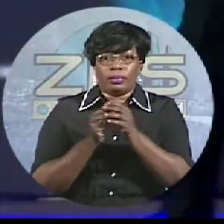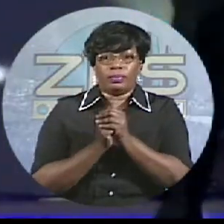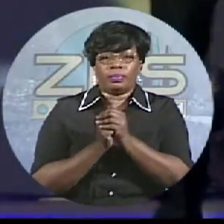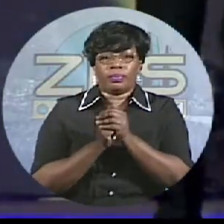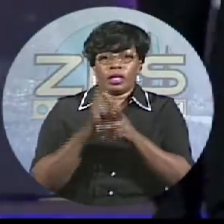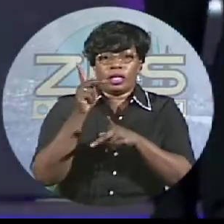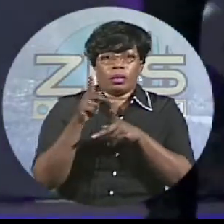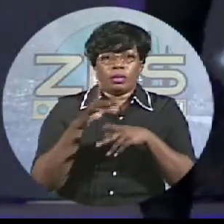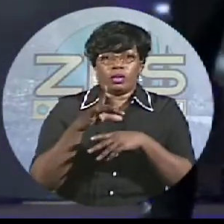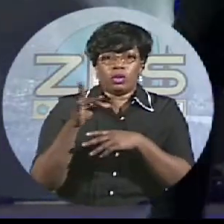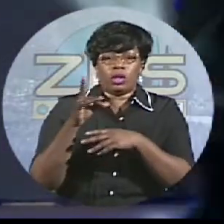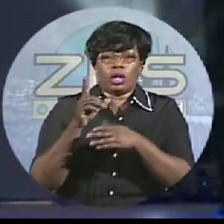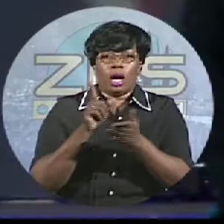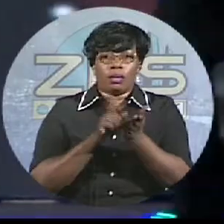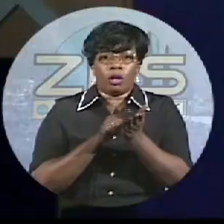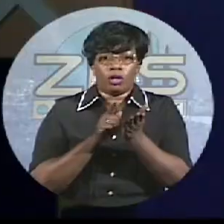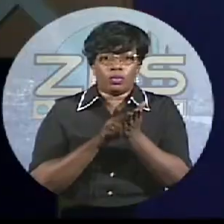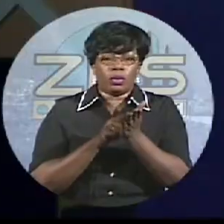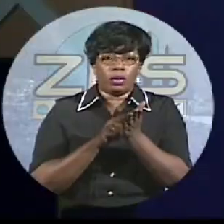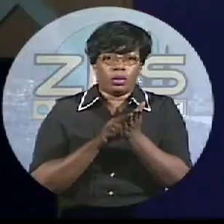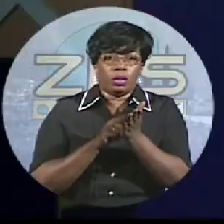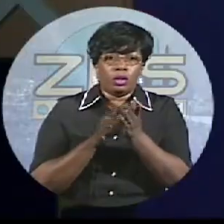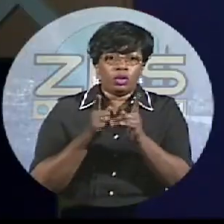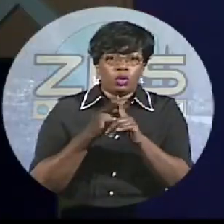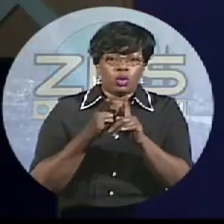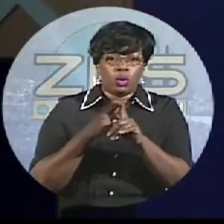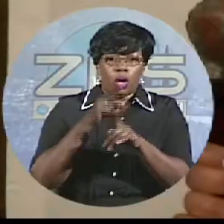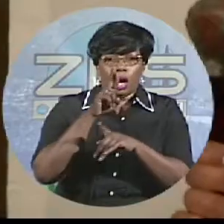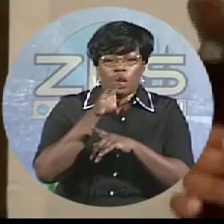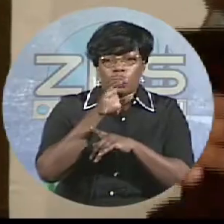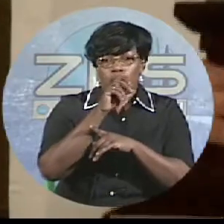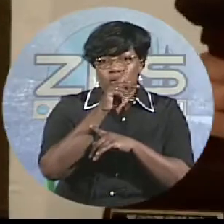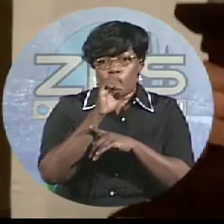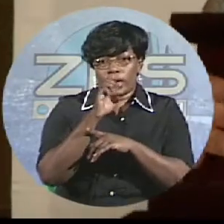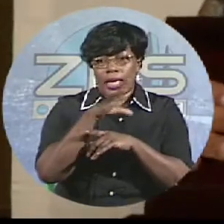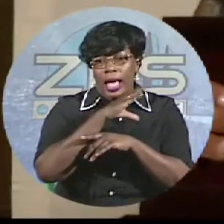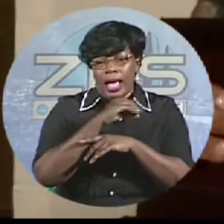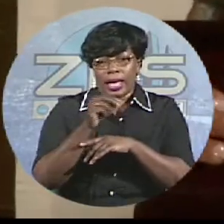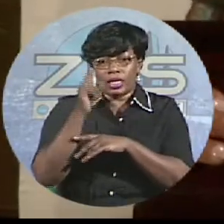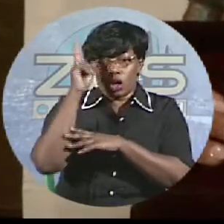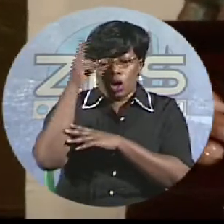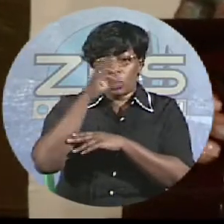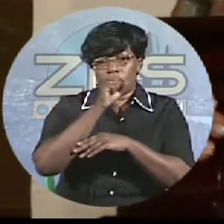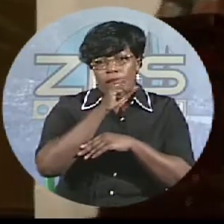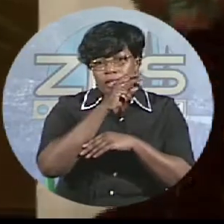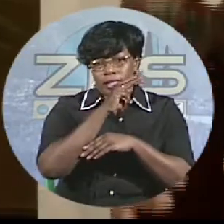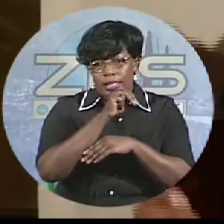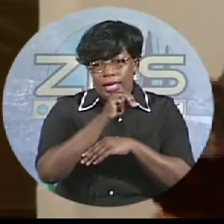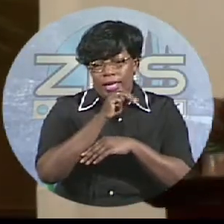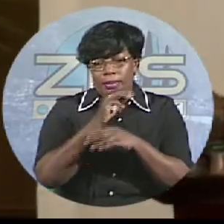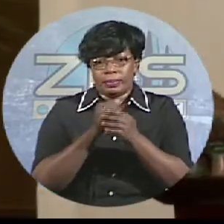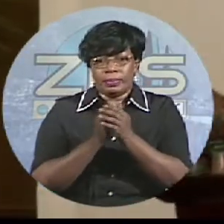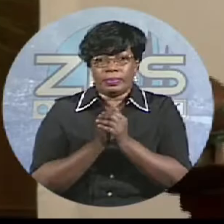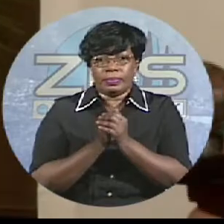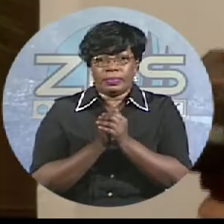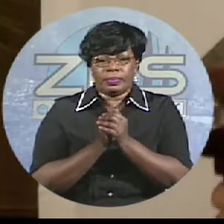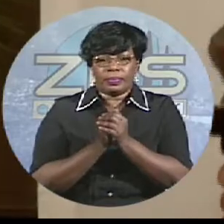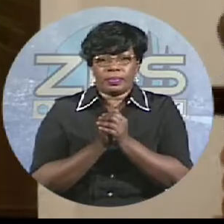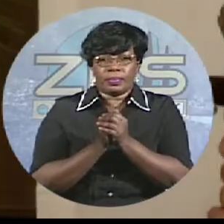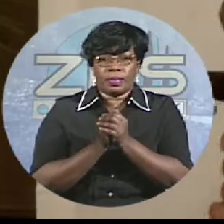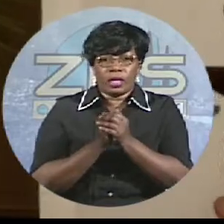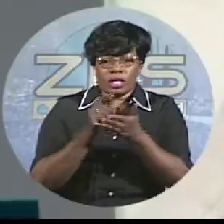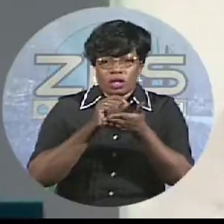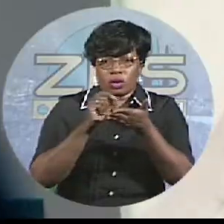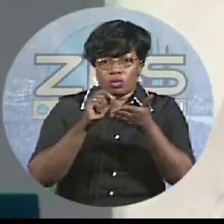The People's Choice Gospel Award went to Rocky and Uncle Sam, also of Harbor Island. Double Cacique Award winner for People's Choice Secular and Writing, Fanshawn